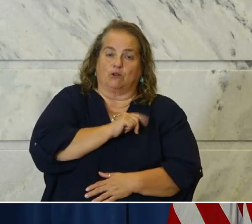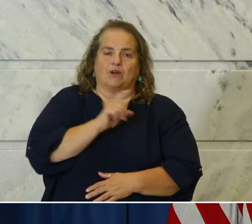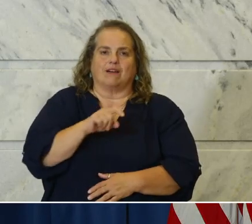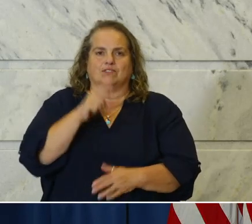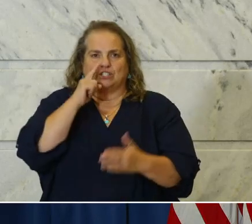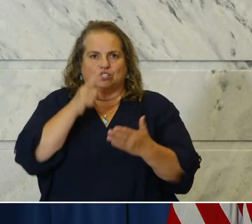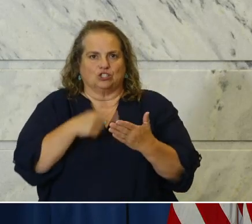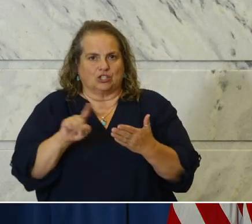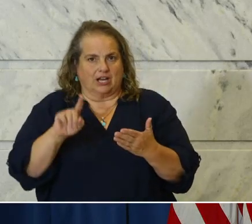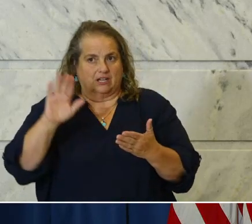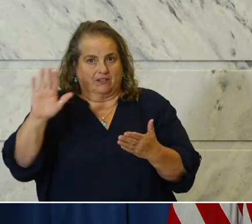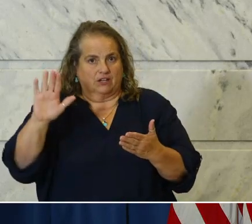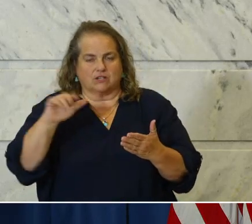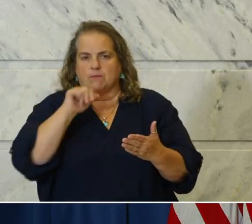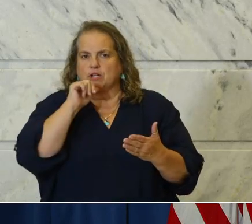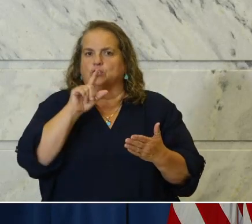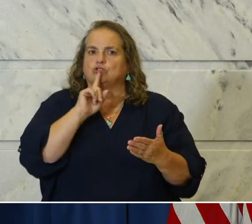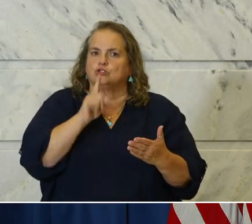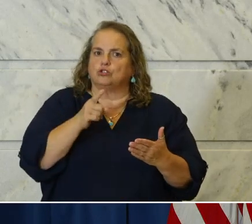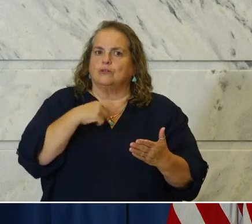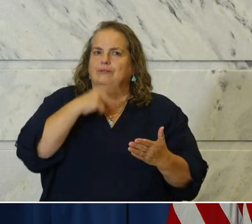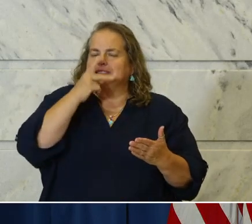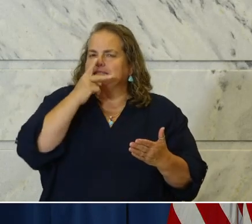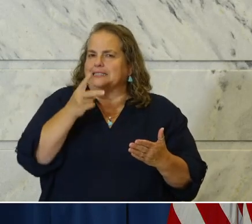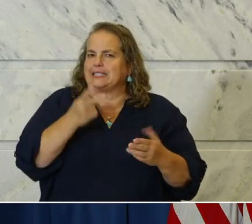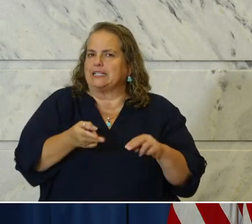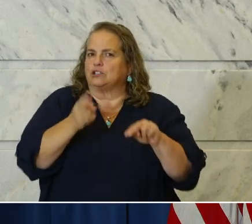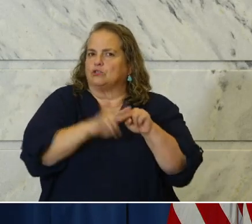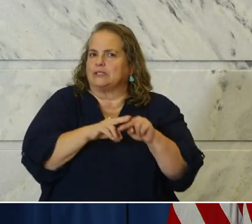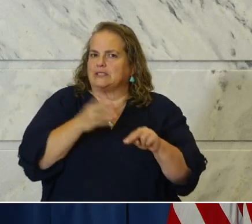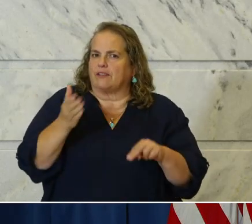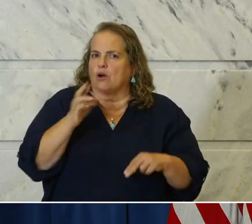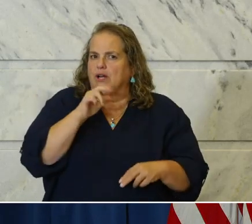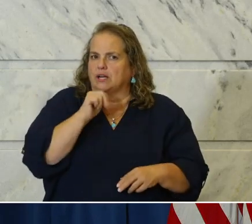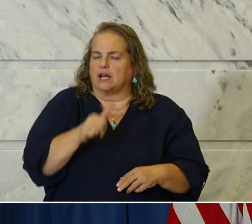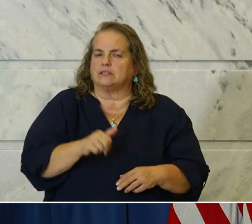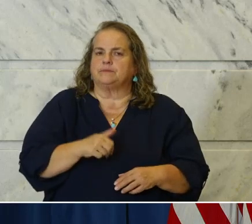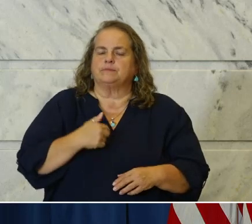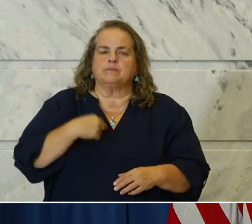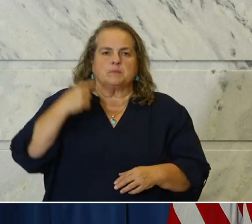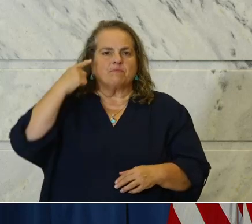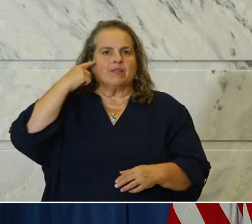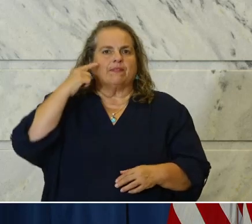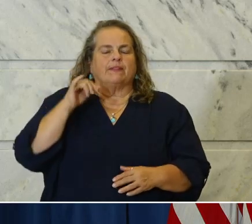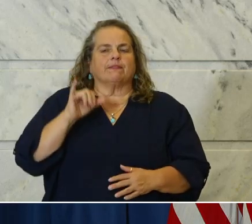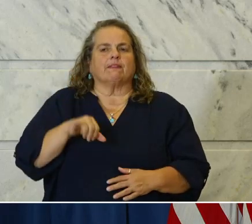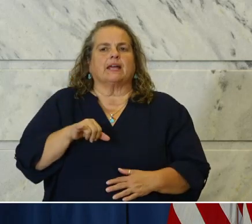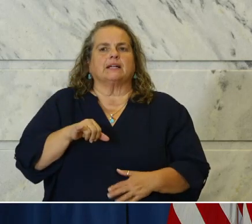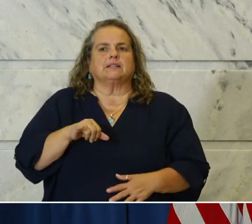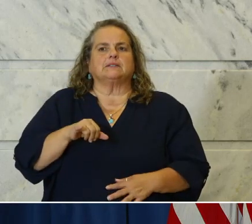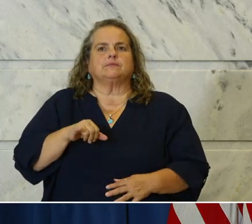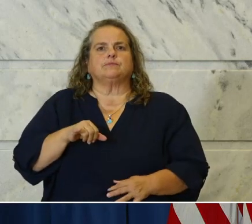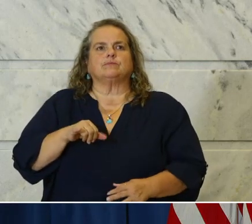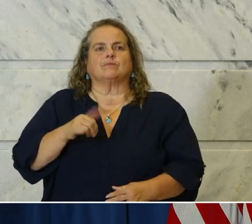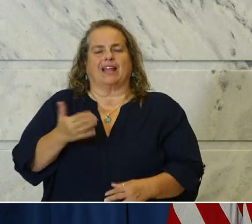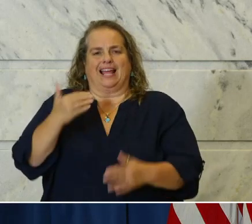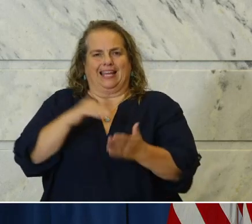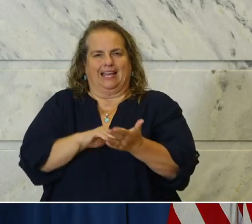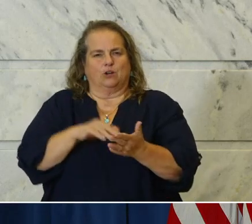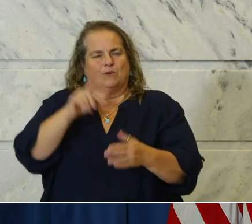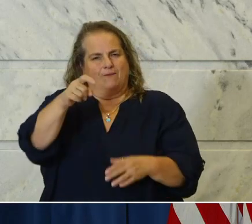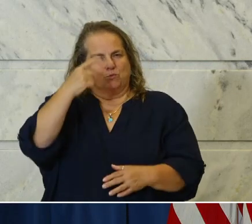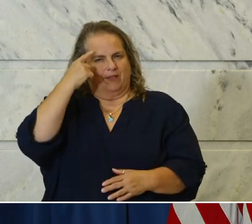though. I'm not sure that we have seen the increase there. I think that we've, again, got to